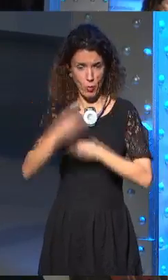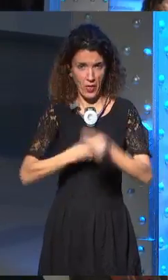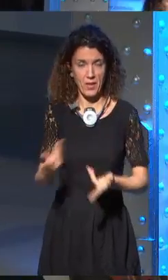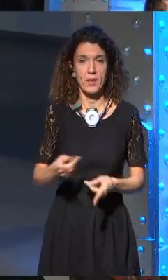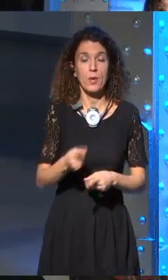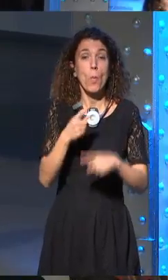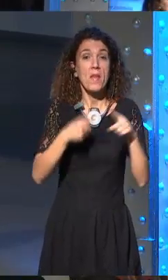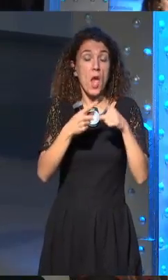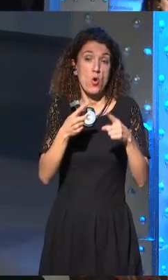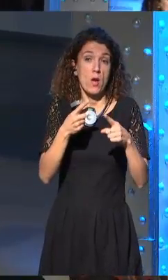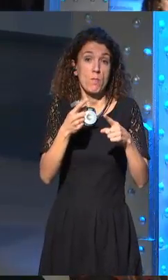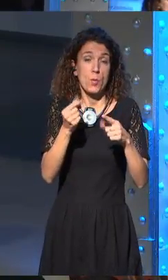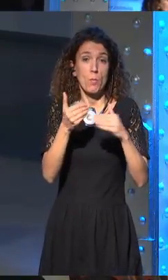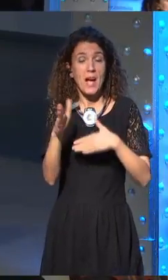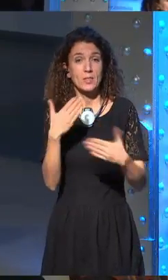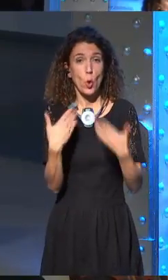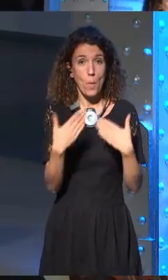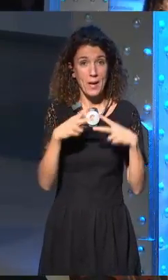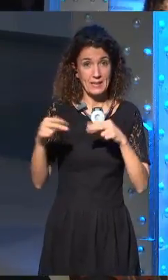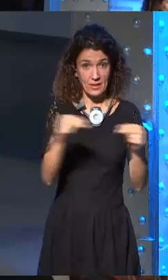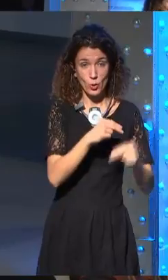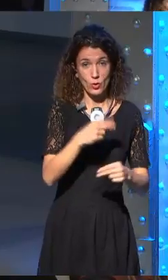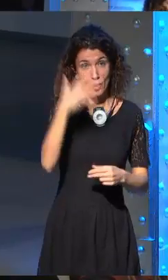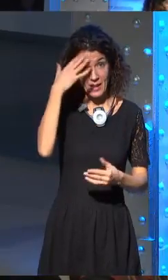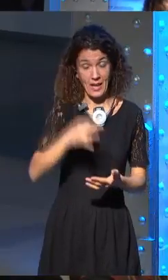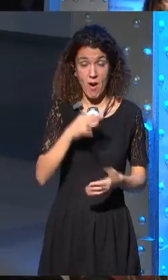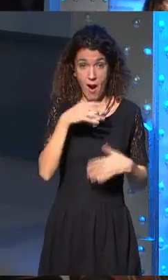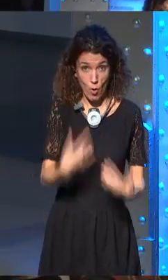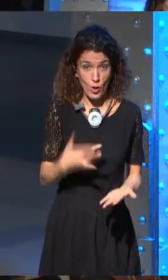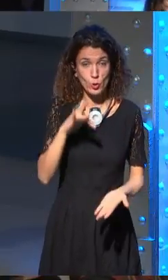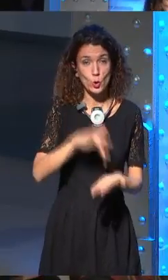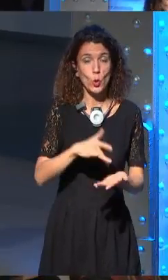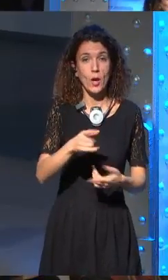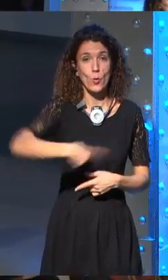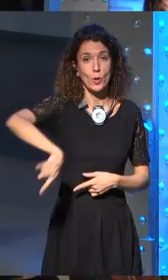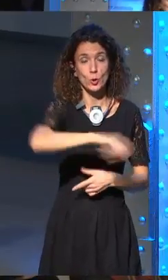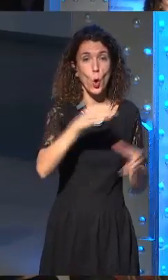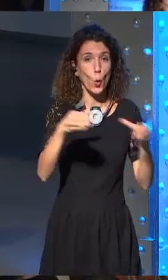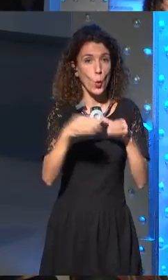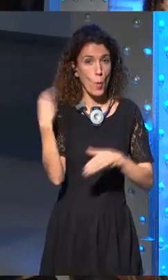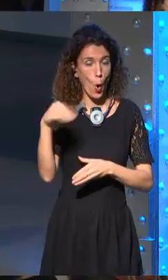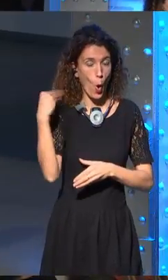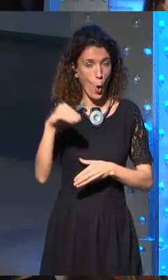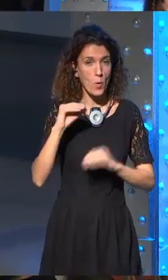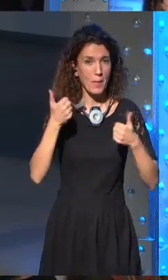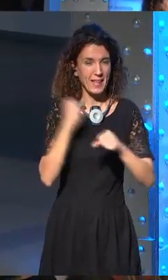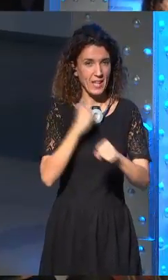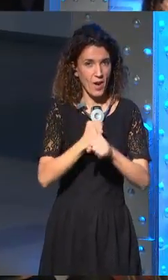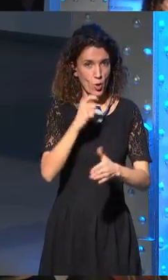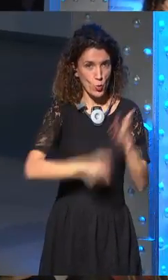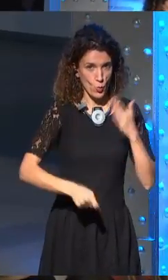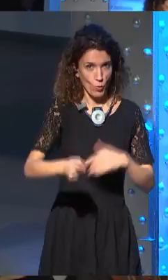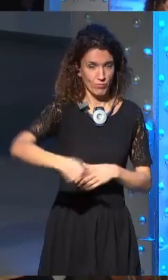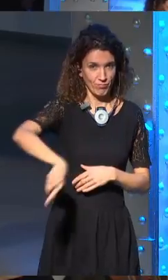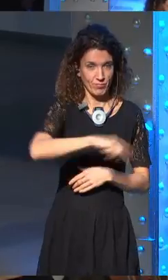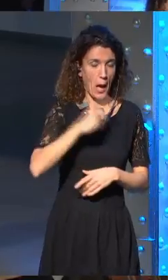Okay, so we've been chatting for half an hour, a little bit more, and I think that it is time to our Martians start